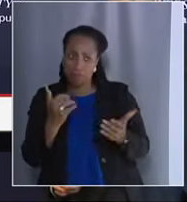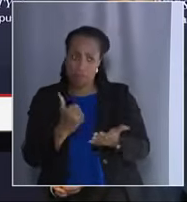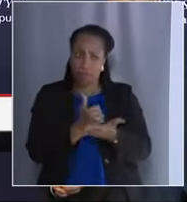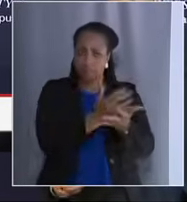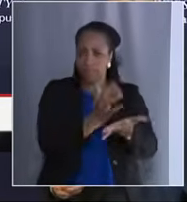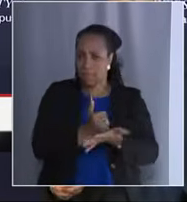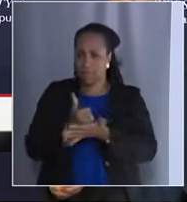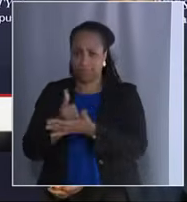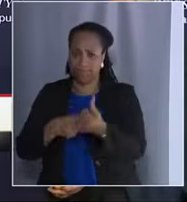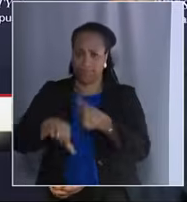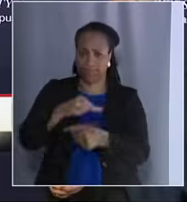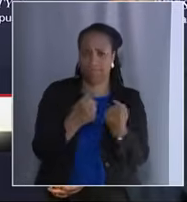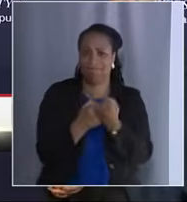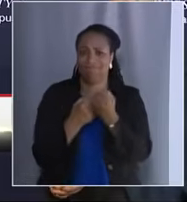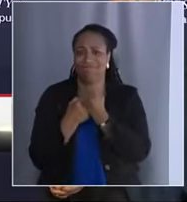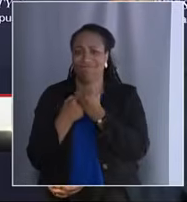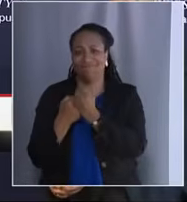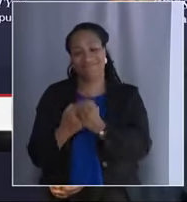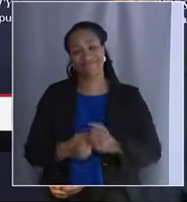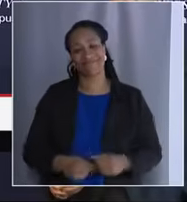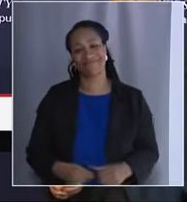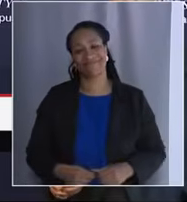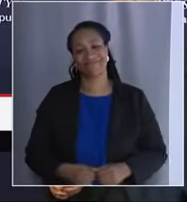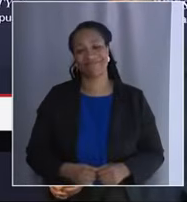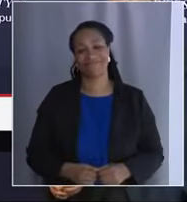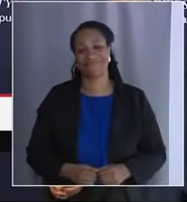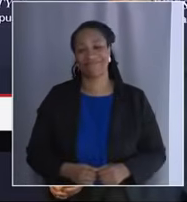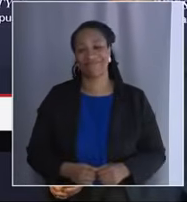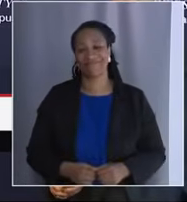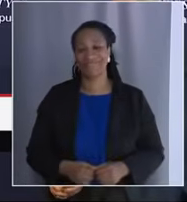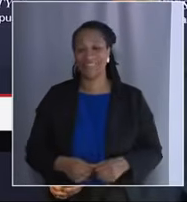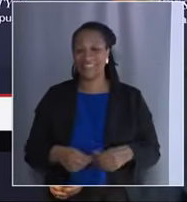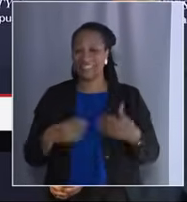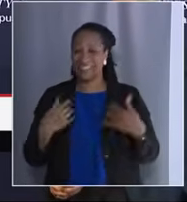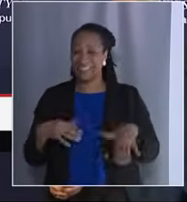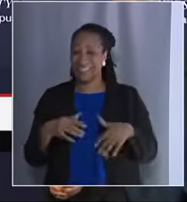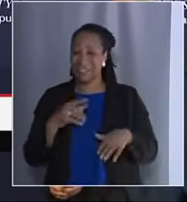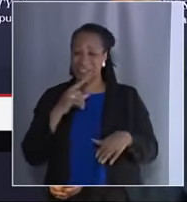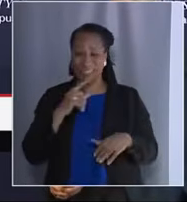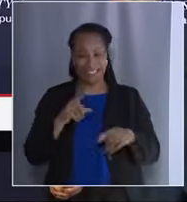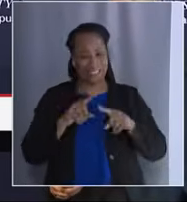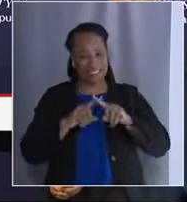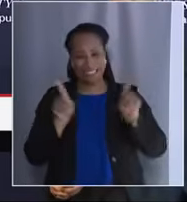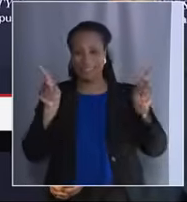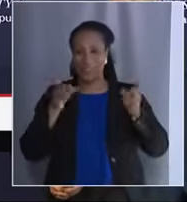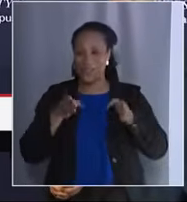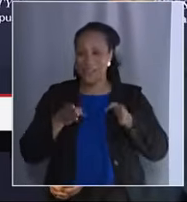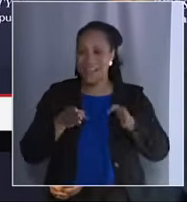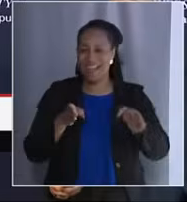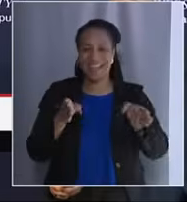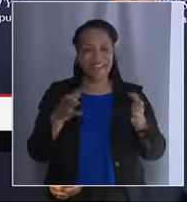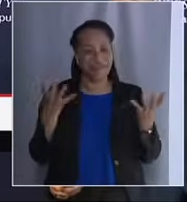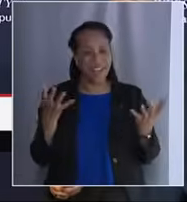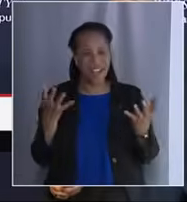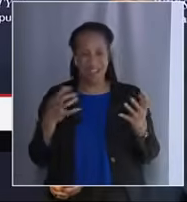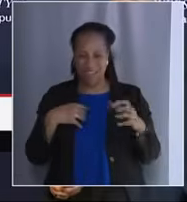of living out our mission as a university, a place of the intersection of knowledge and